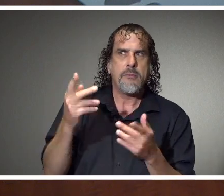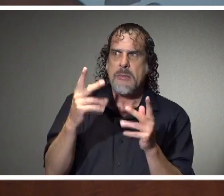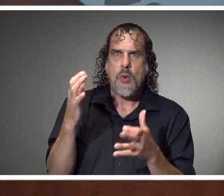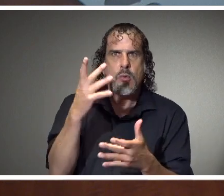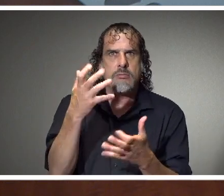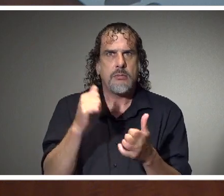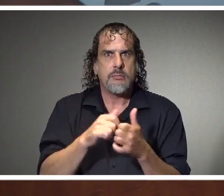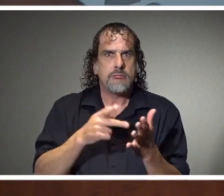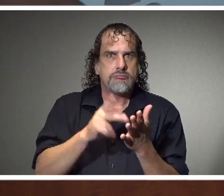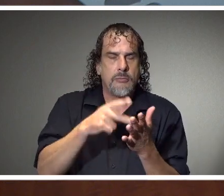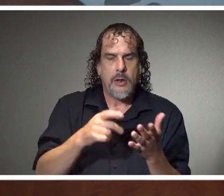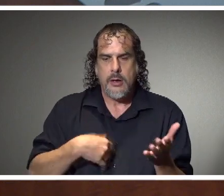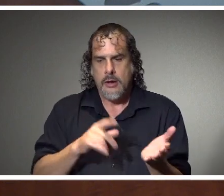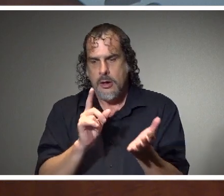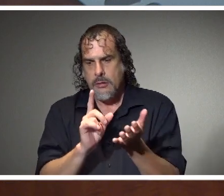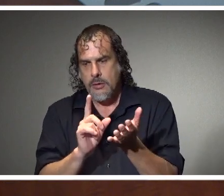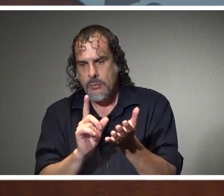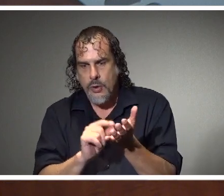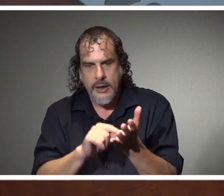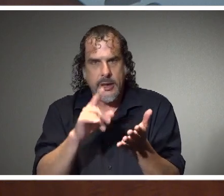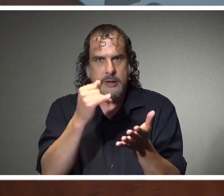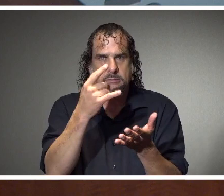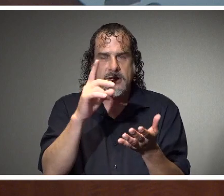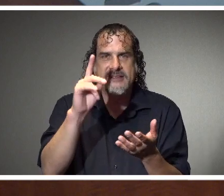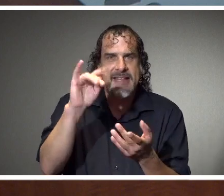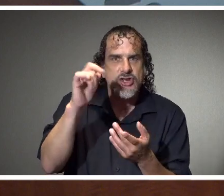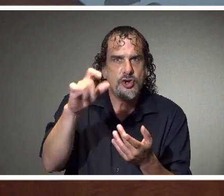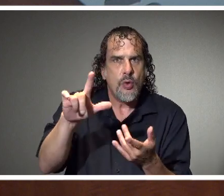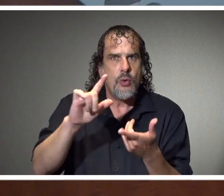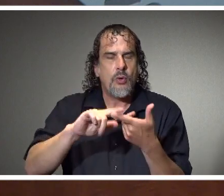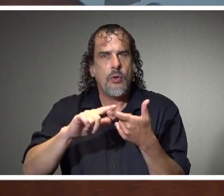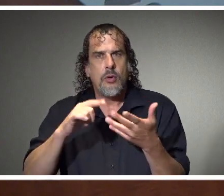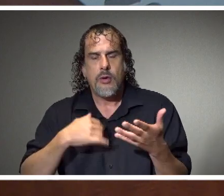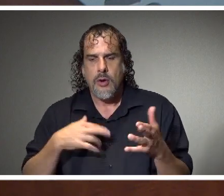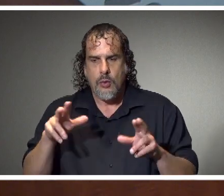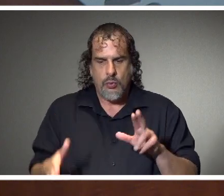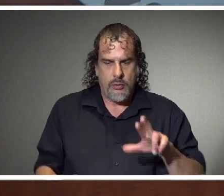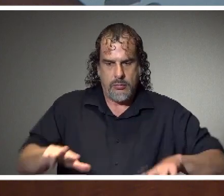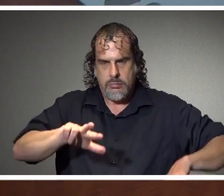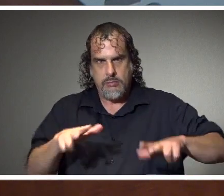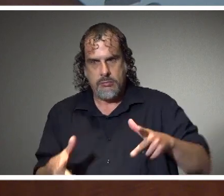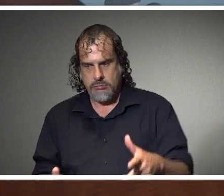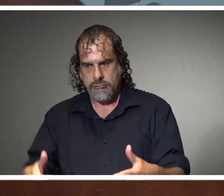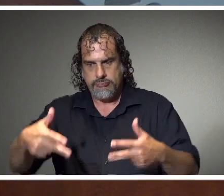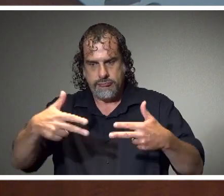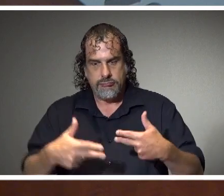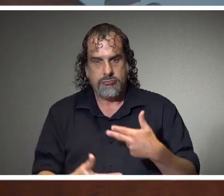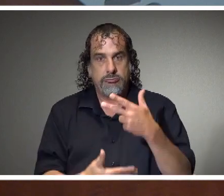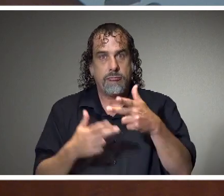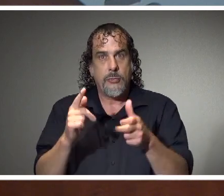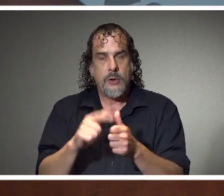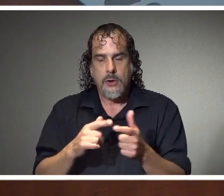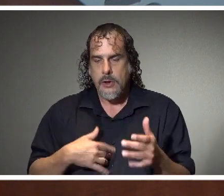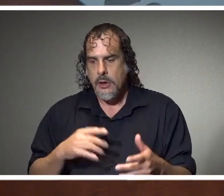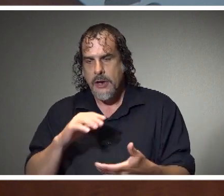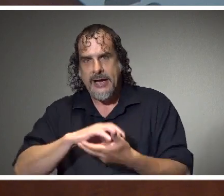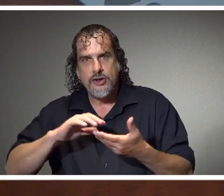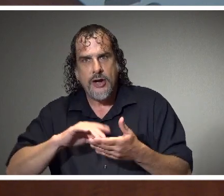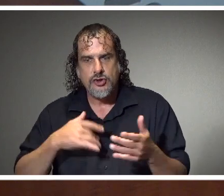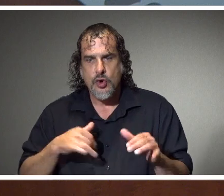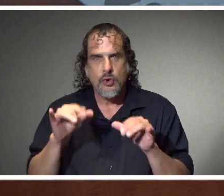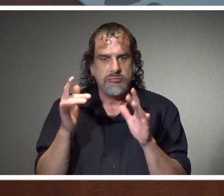list, 3D printing, robotics programming, automation and controls, industrial maintenance technicians,